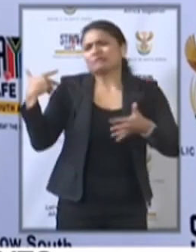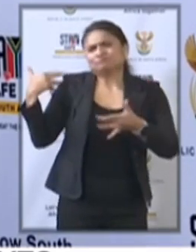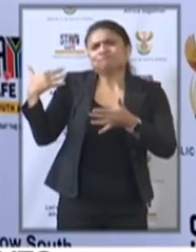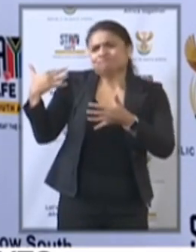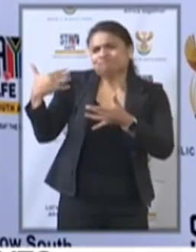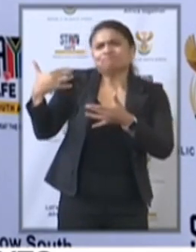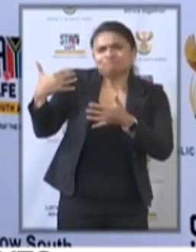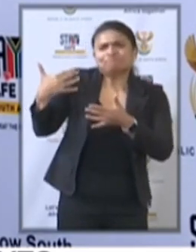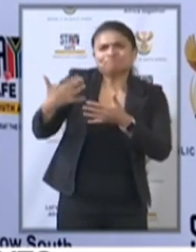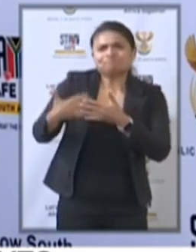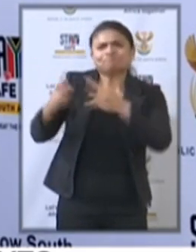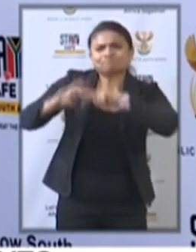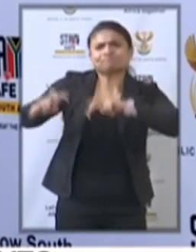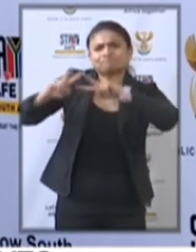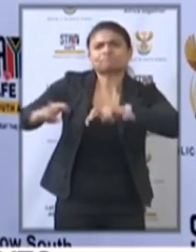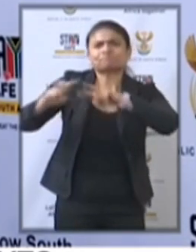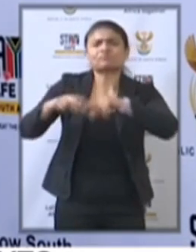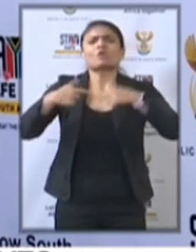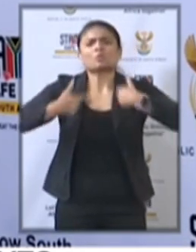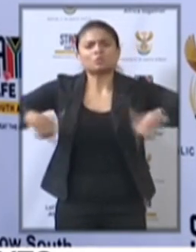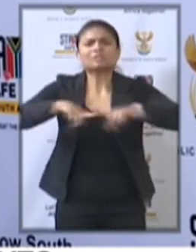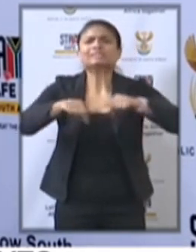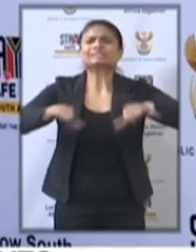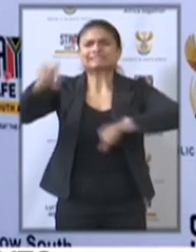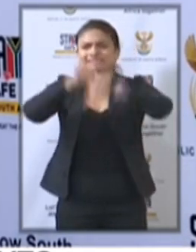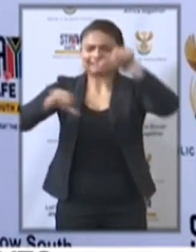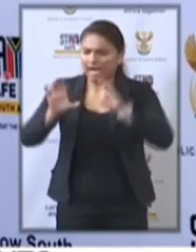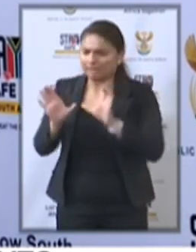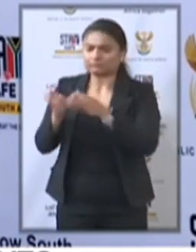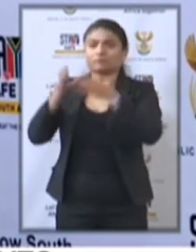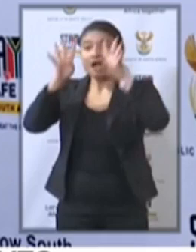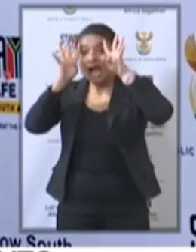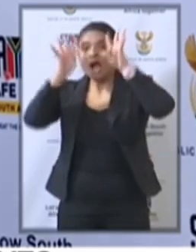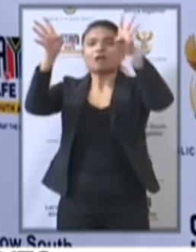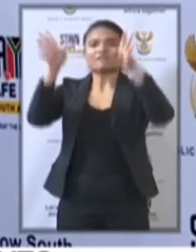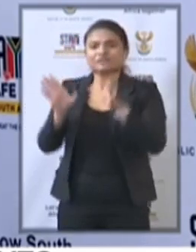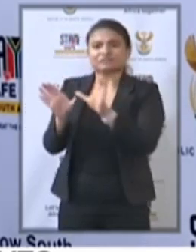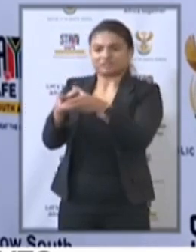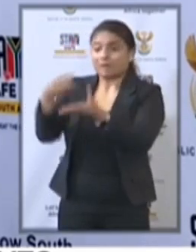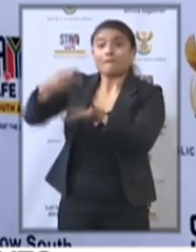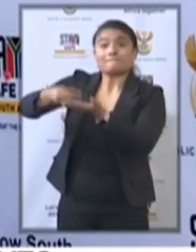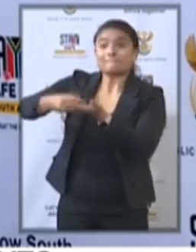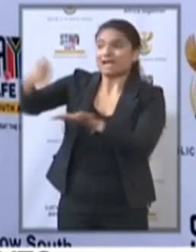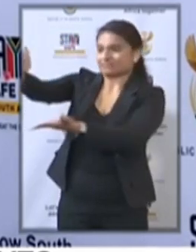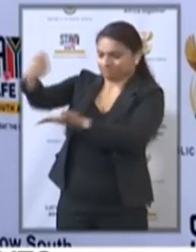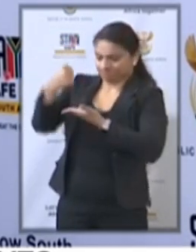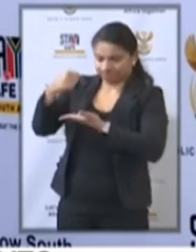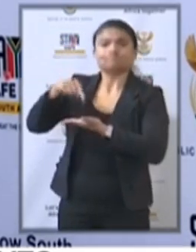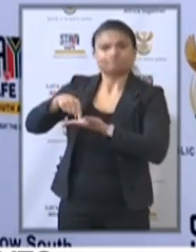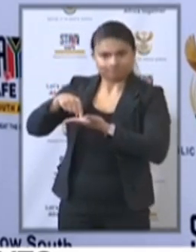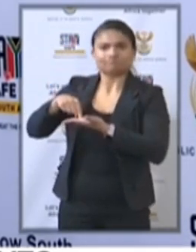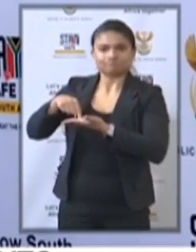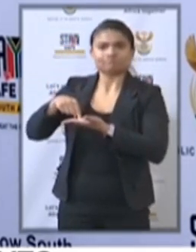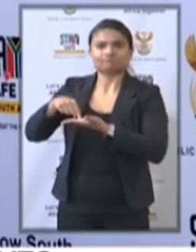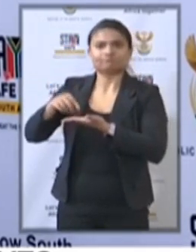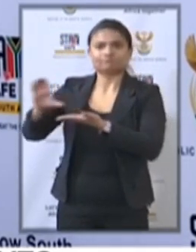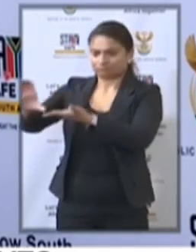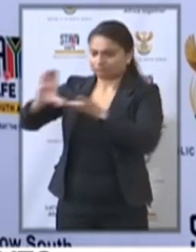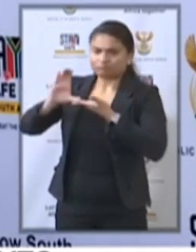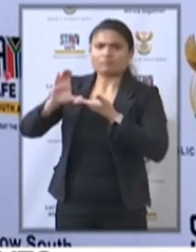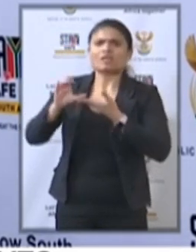Innovation embarked on a process to repurpose some of our laboratories to assist in